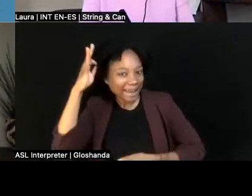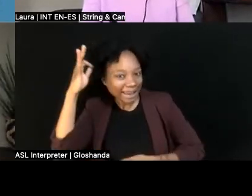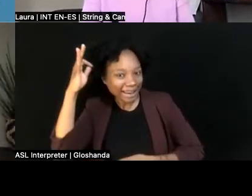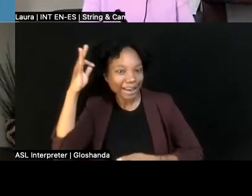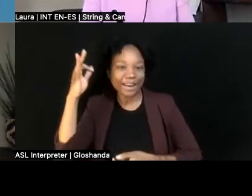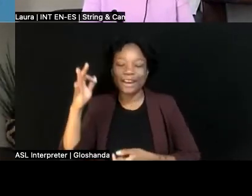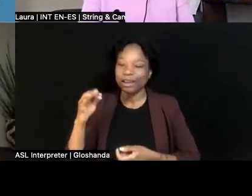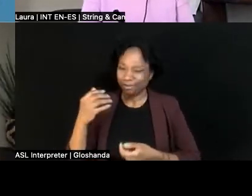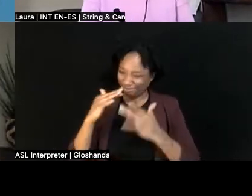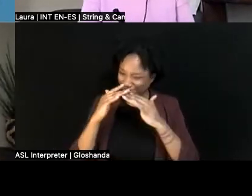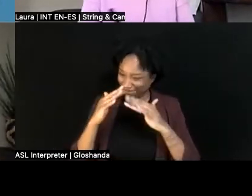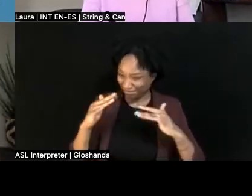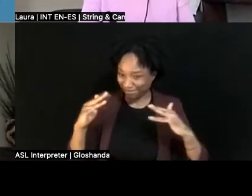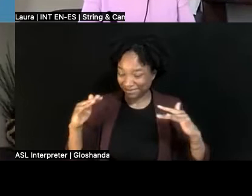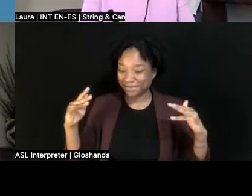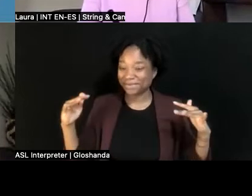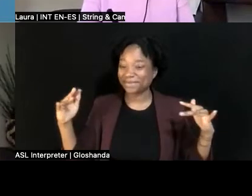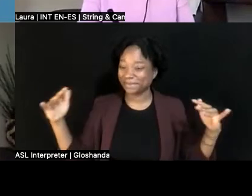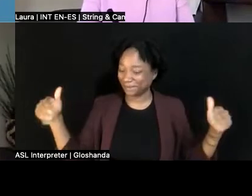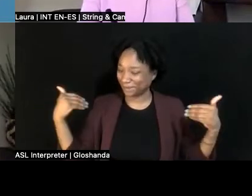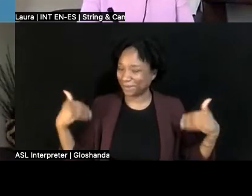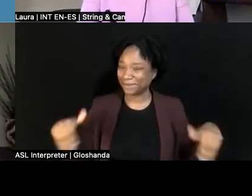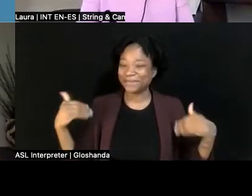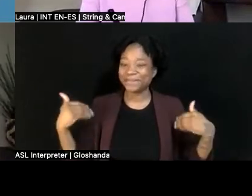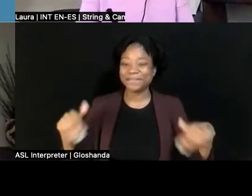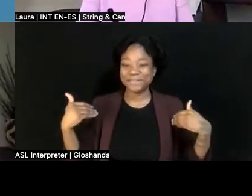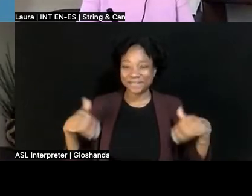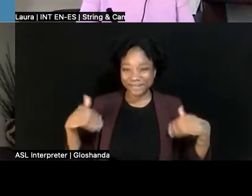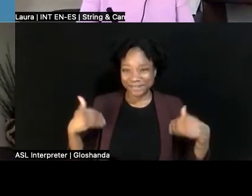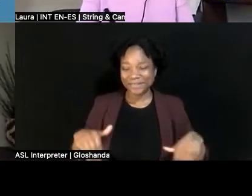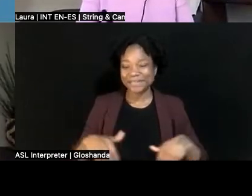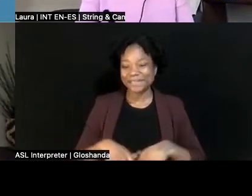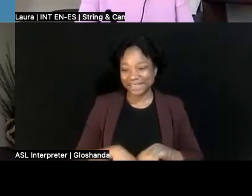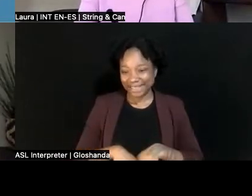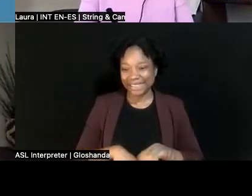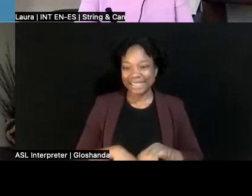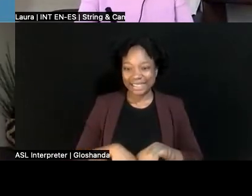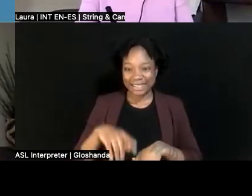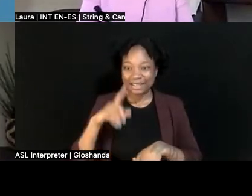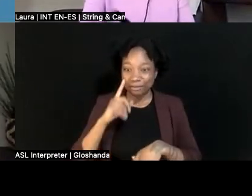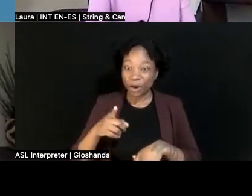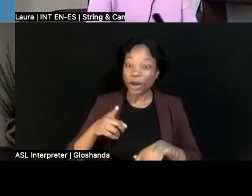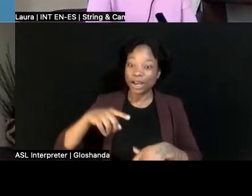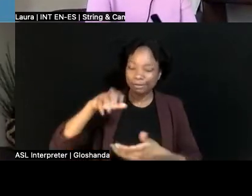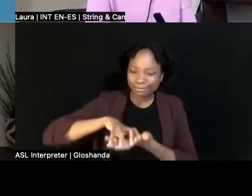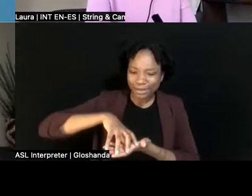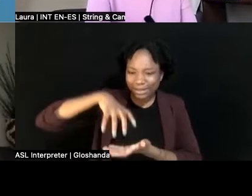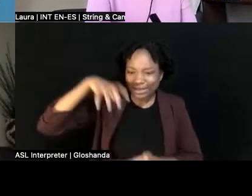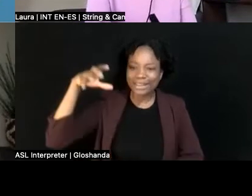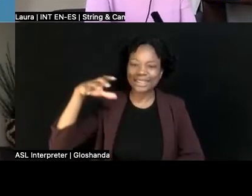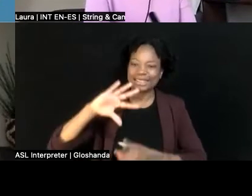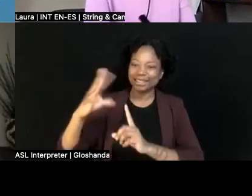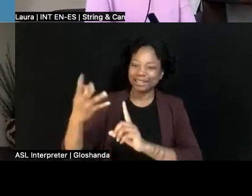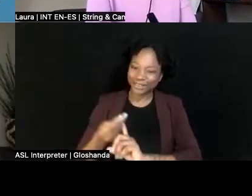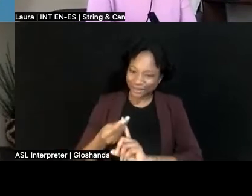uma diversidade muito grande de riqueza cultural também. Então,